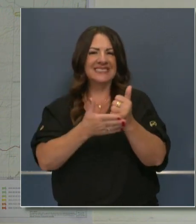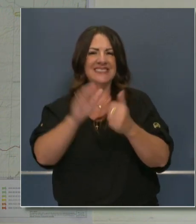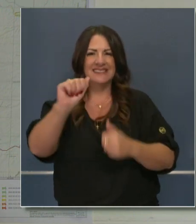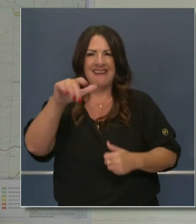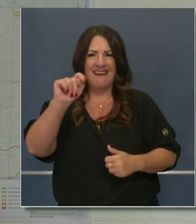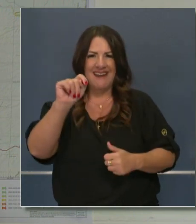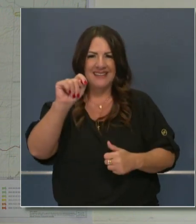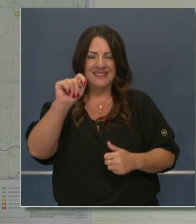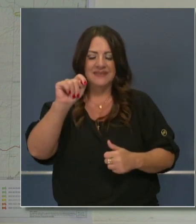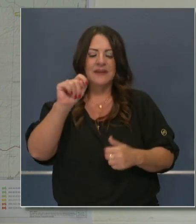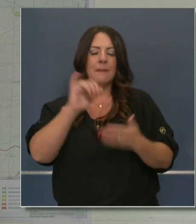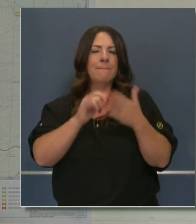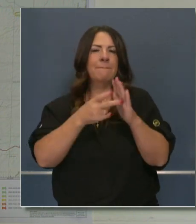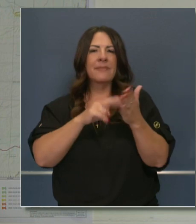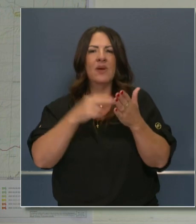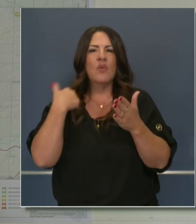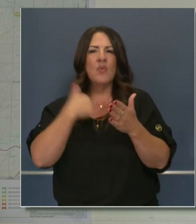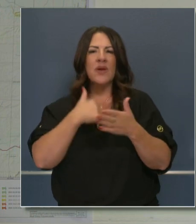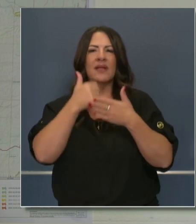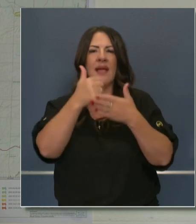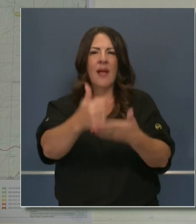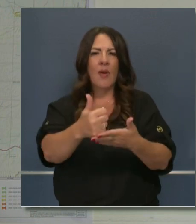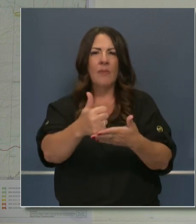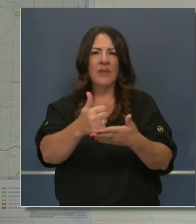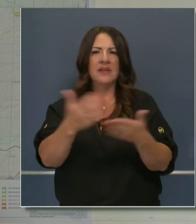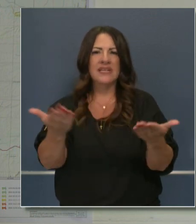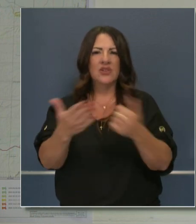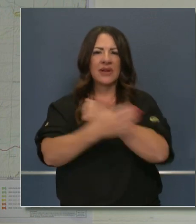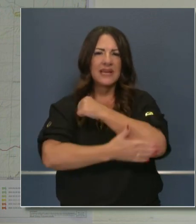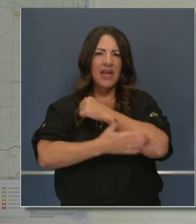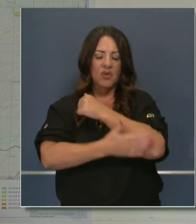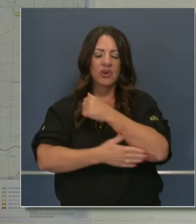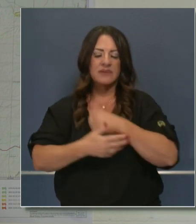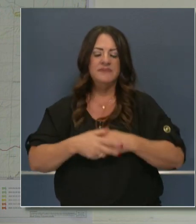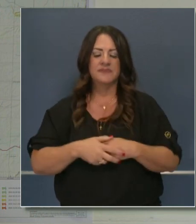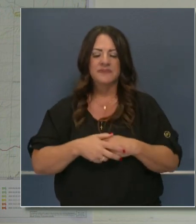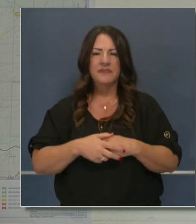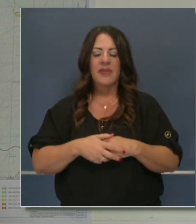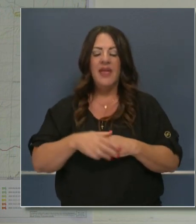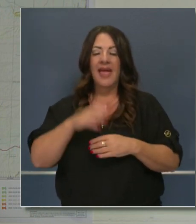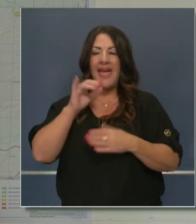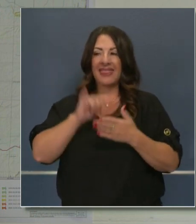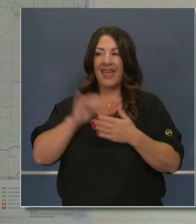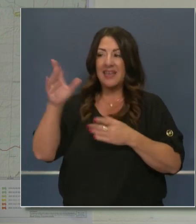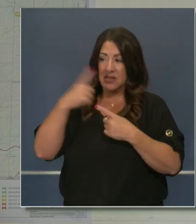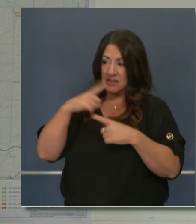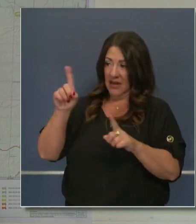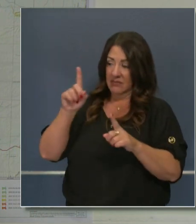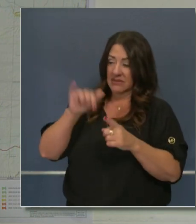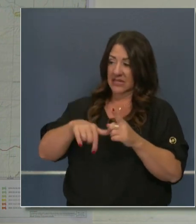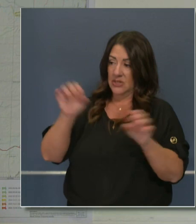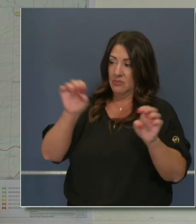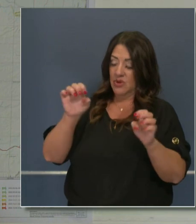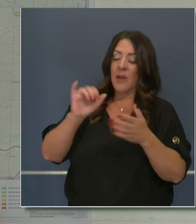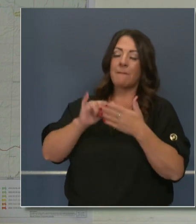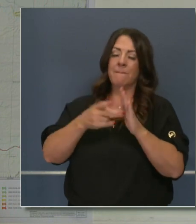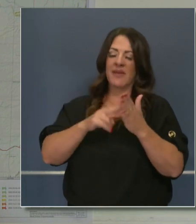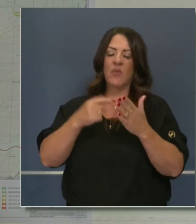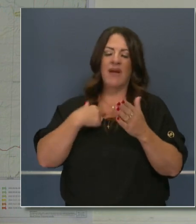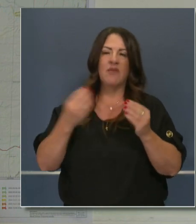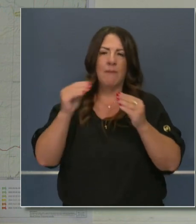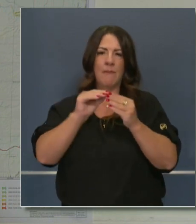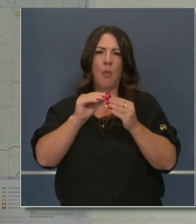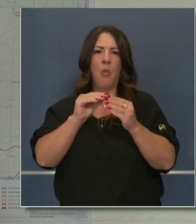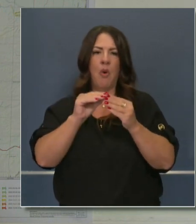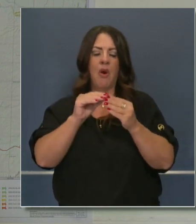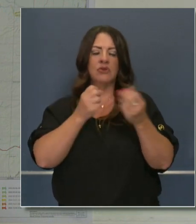county on recovery operations. It also gave us the ability to engage in a much more extensive way with our federal